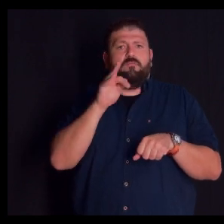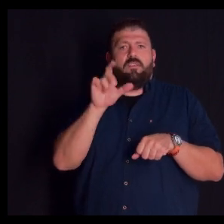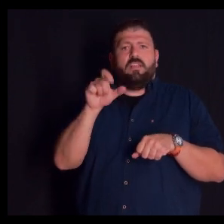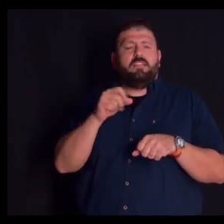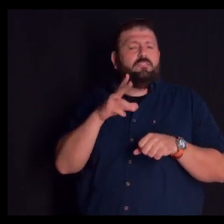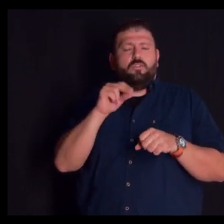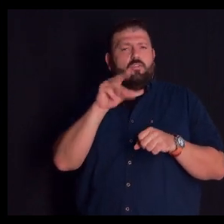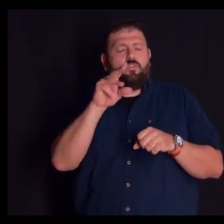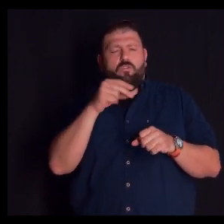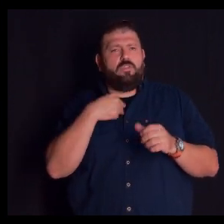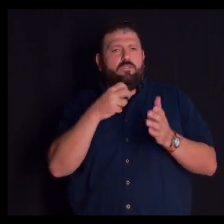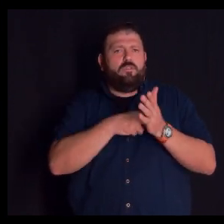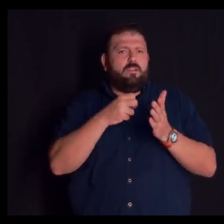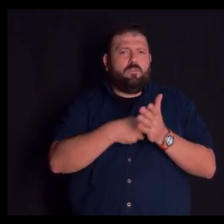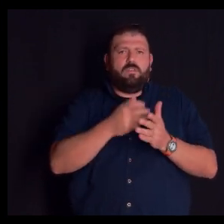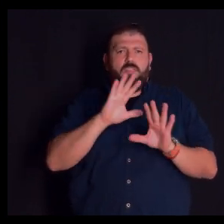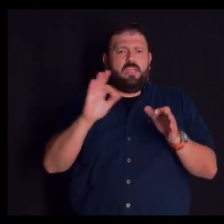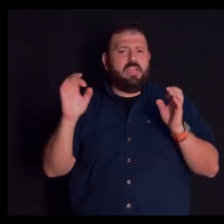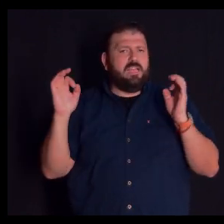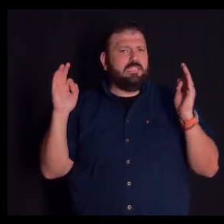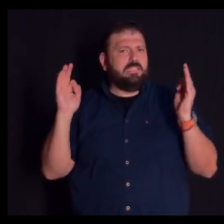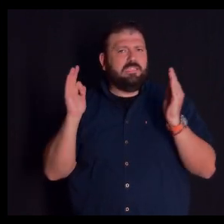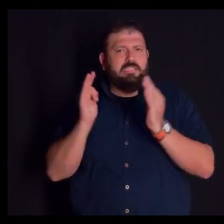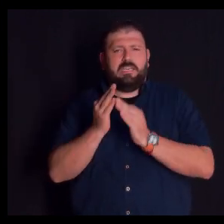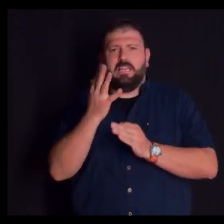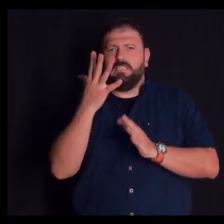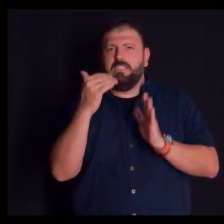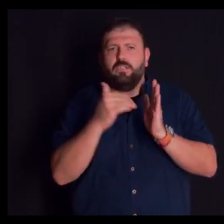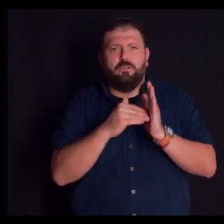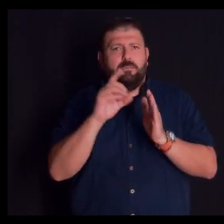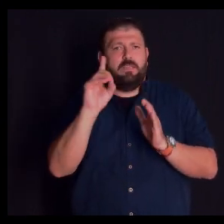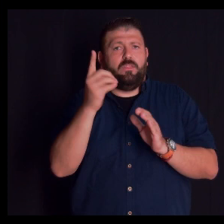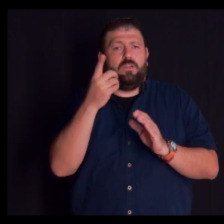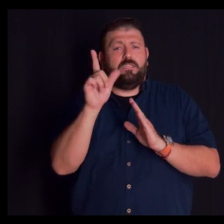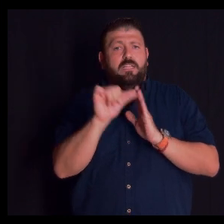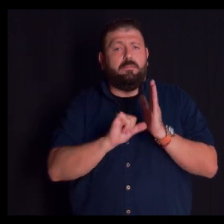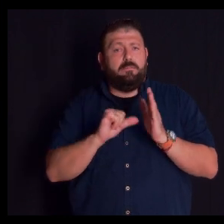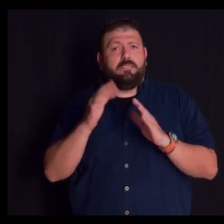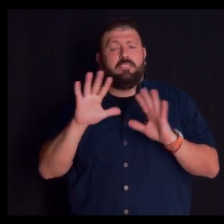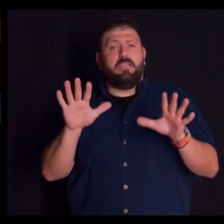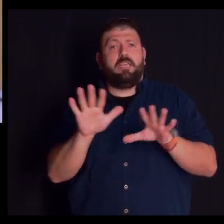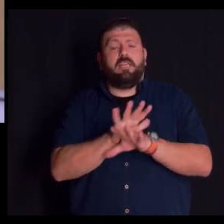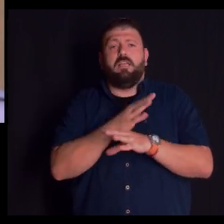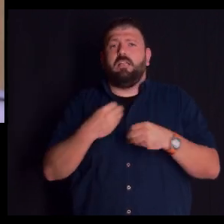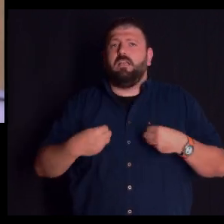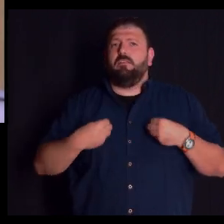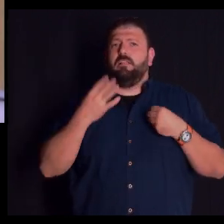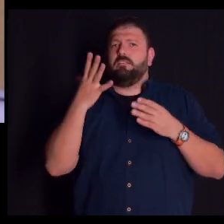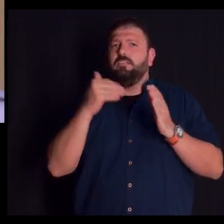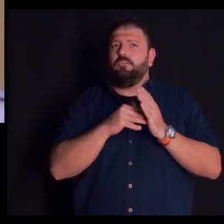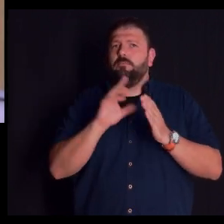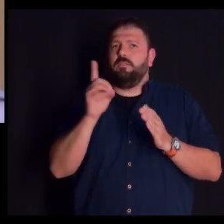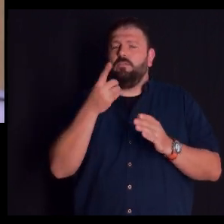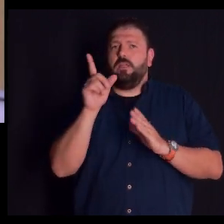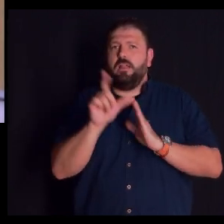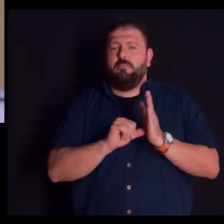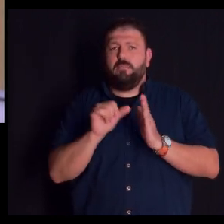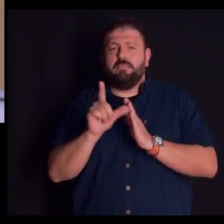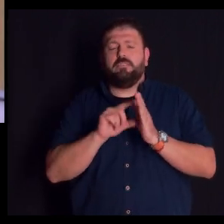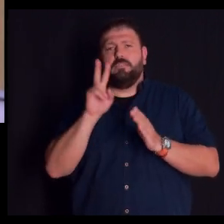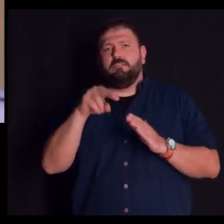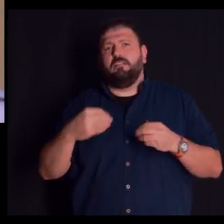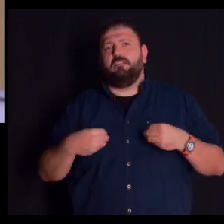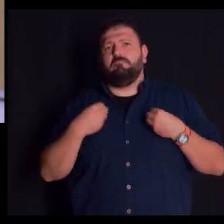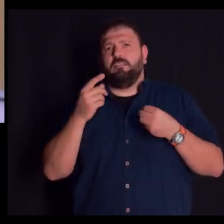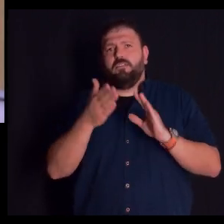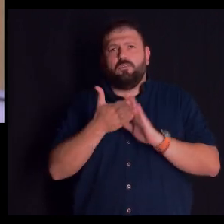looking at Felix numbers, he said we have to change this. I'm close to $5,000 a month, and that changes everybody's